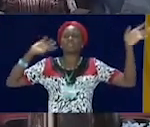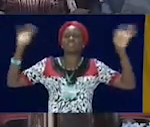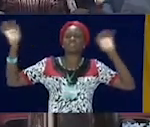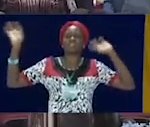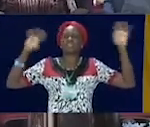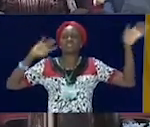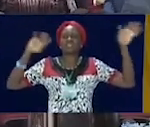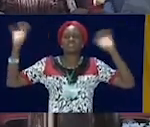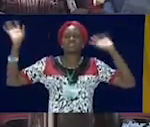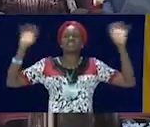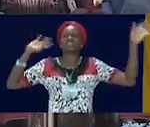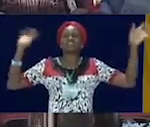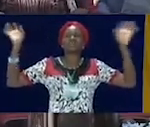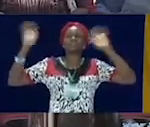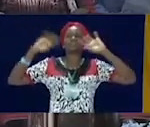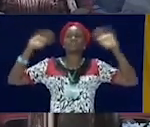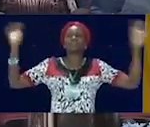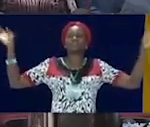Hallelujah.